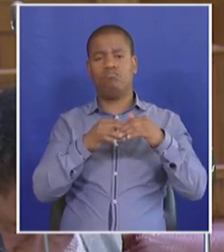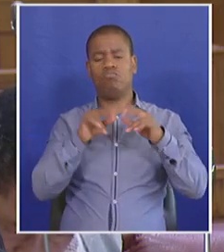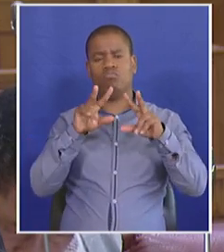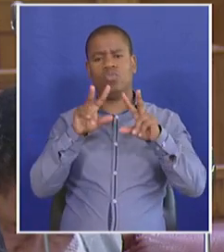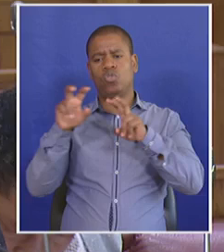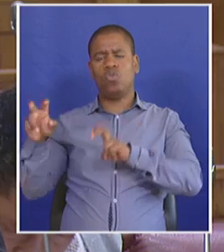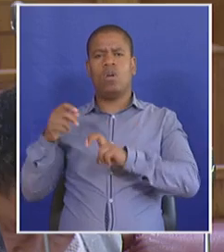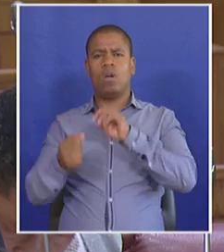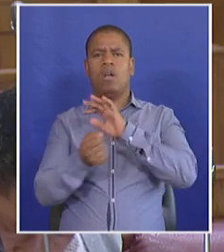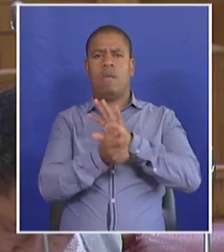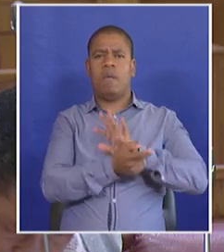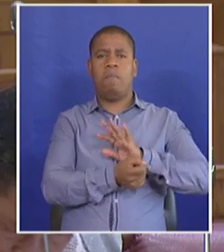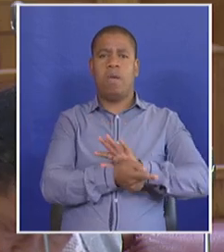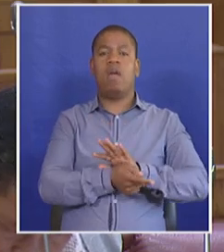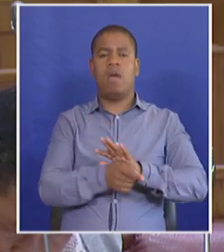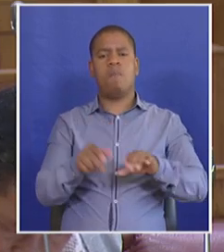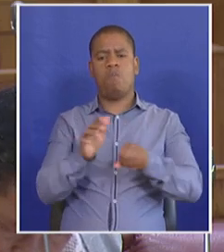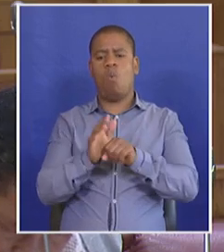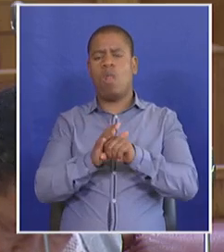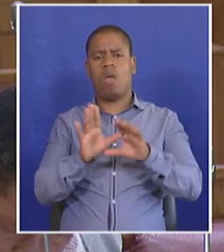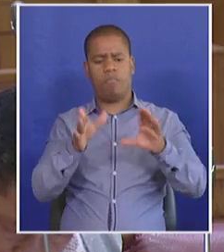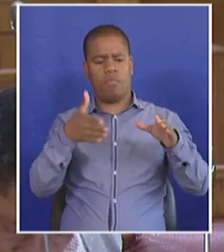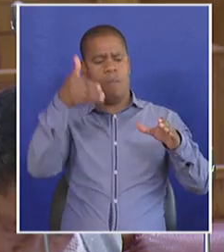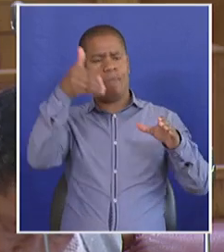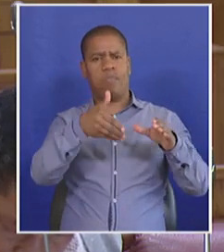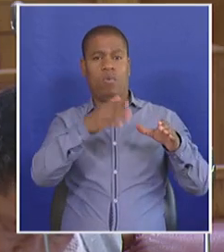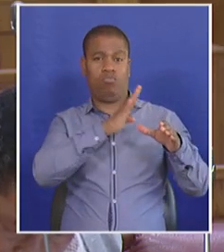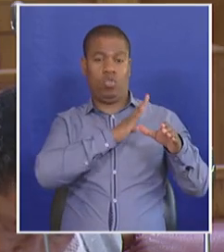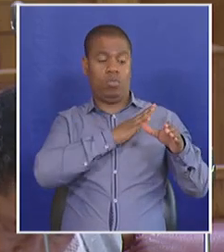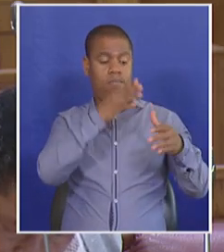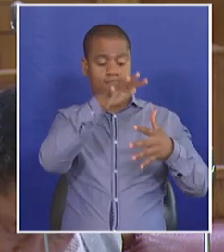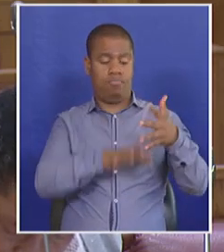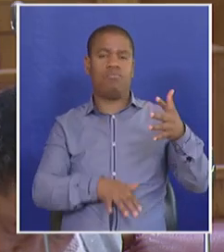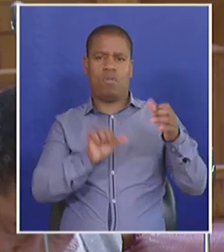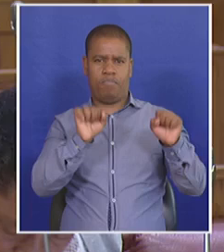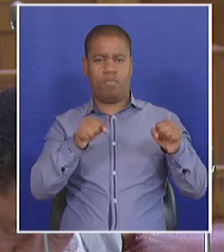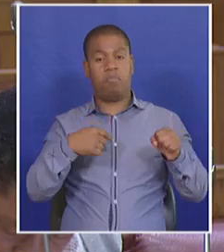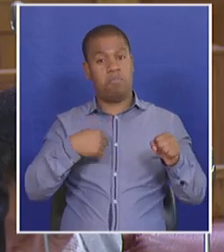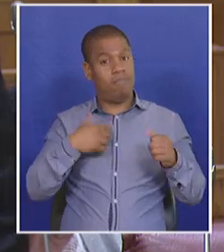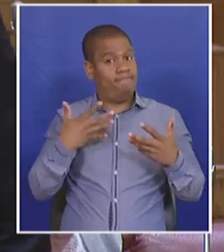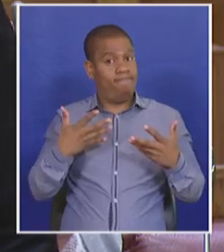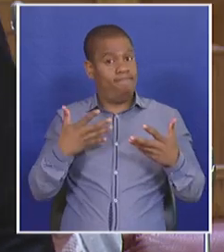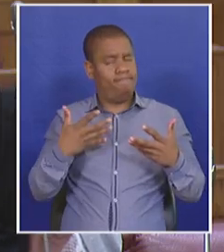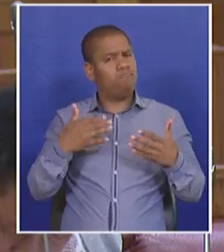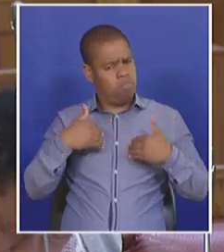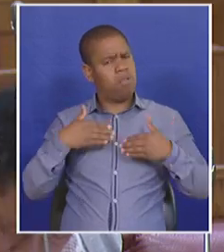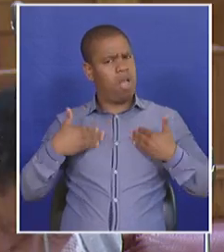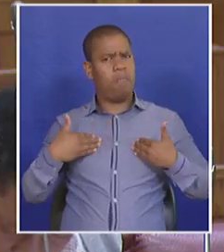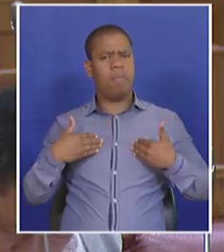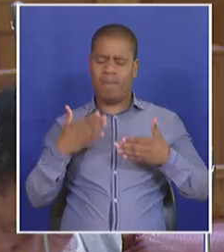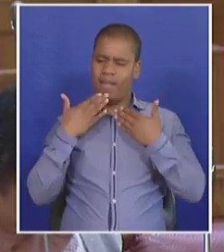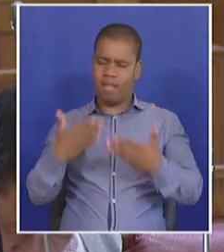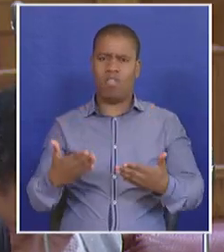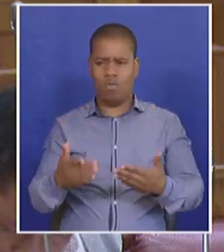existed and why they were classified in a particular way. And that's all that I had to do. And I'm quite happy with that. Thank you very